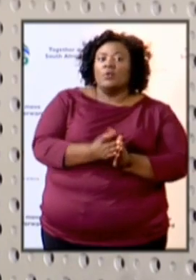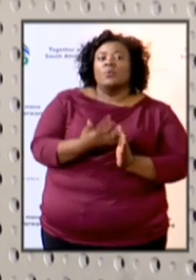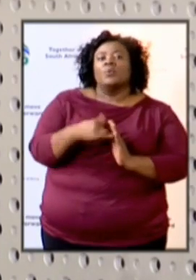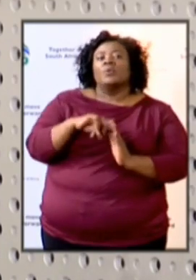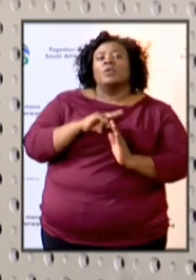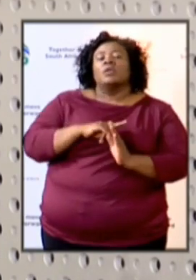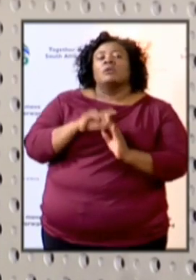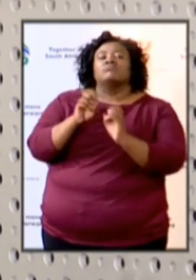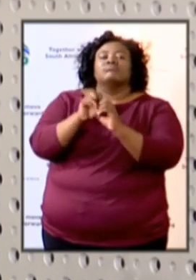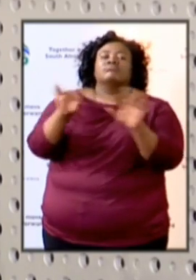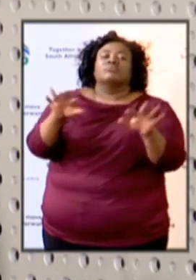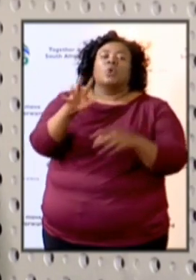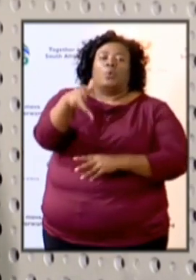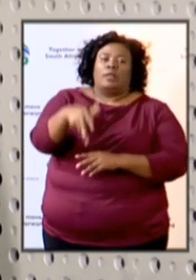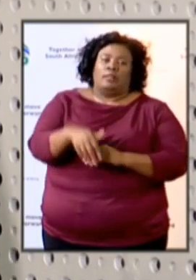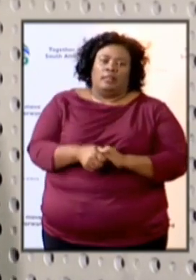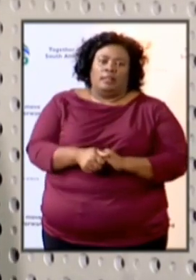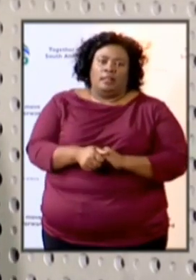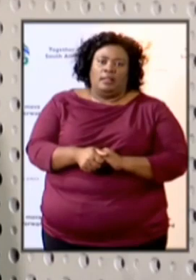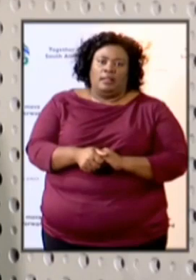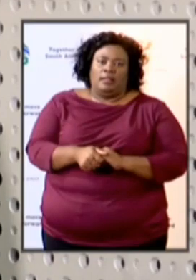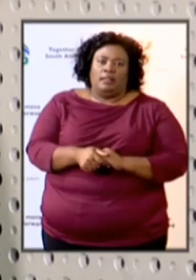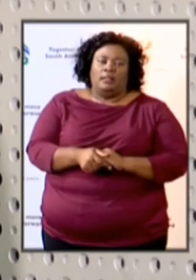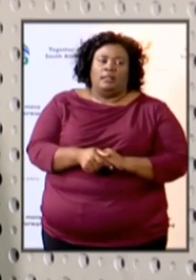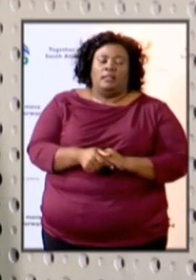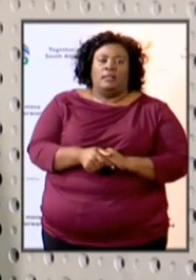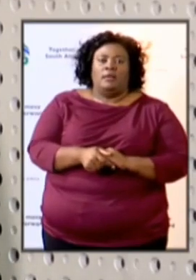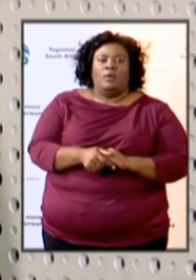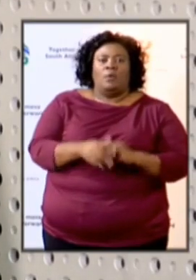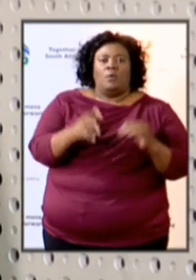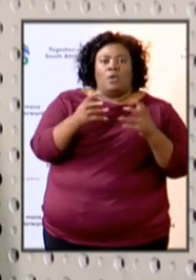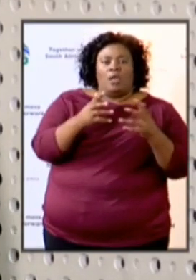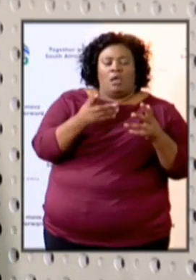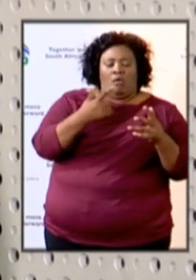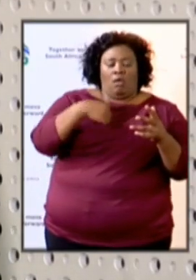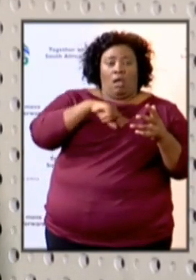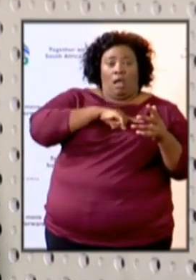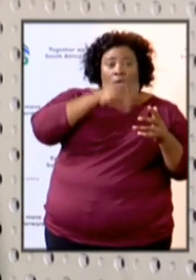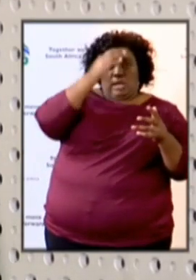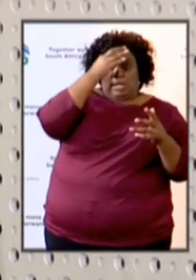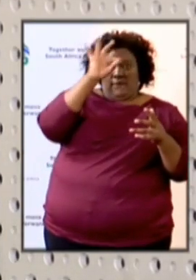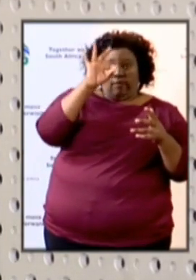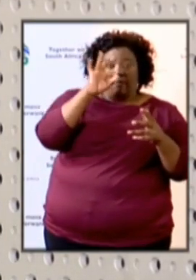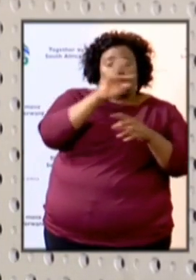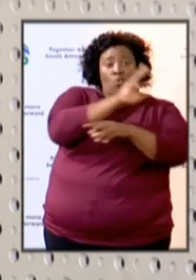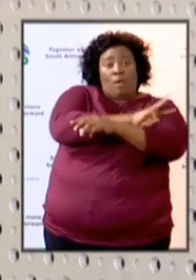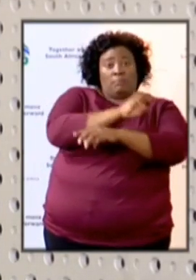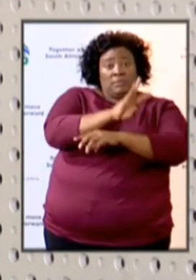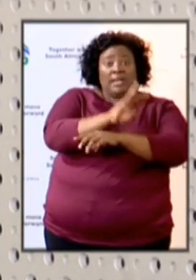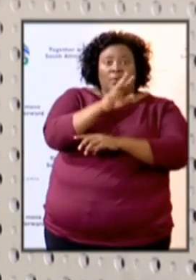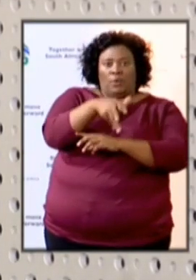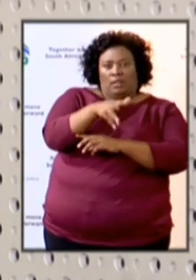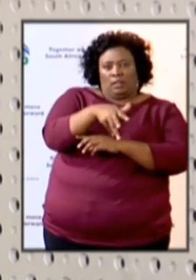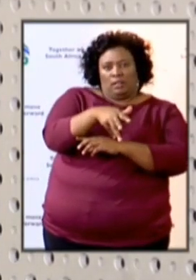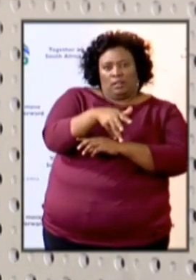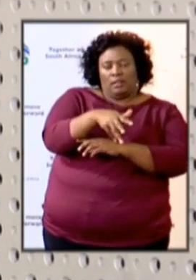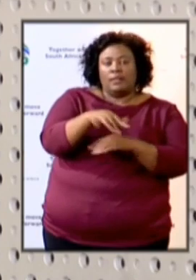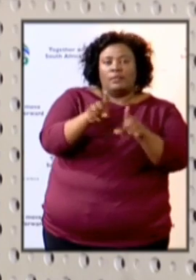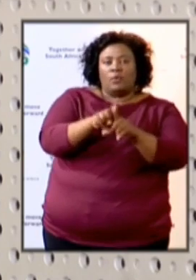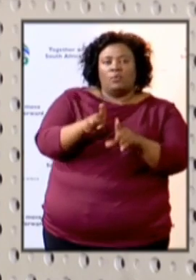upload, both on our own government website as well as